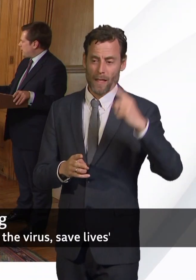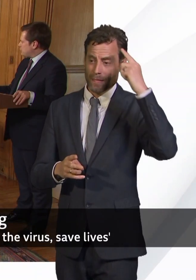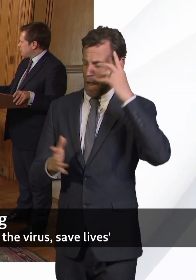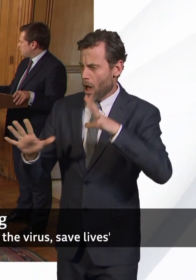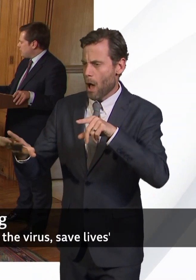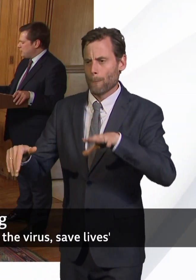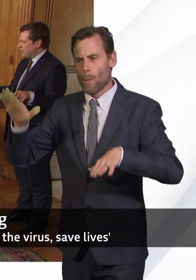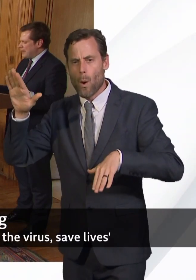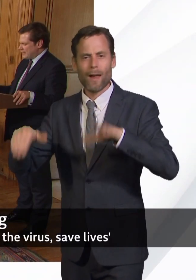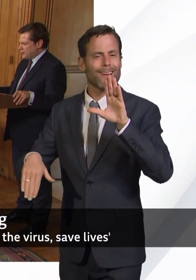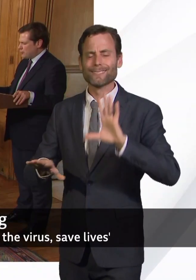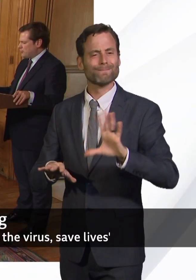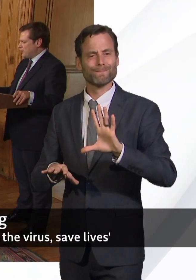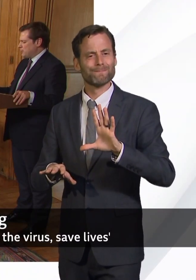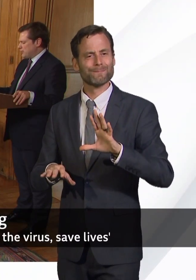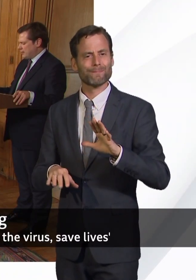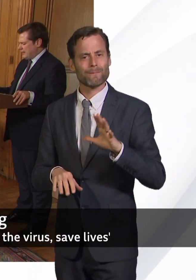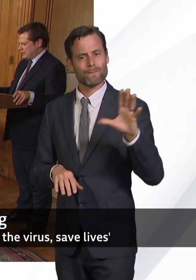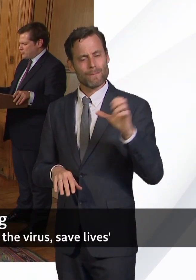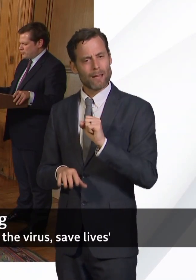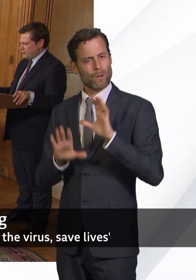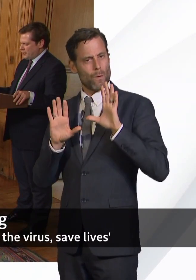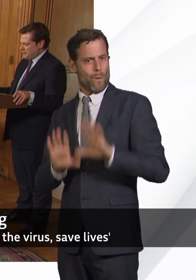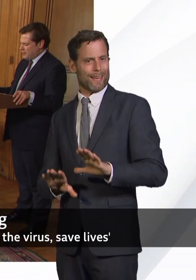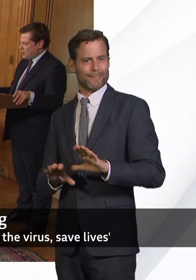those of other countries. But accurate